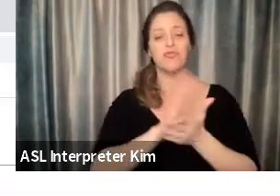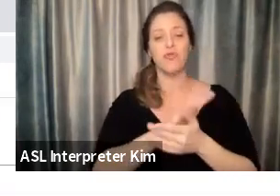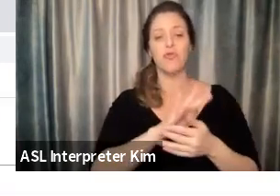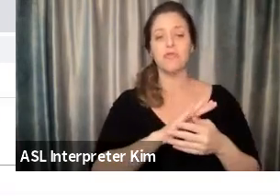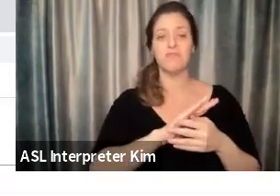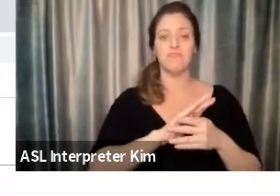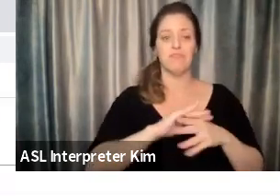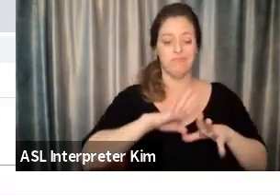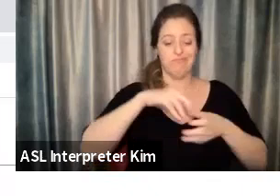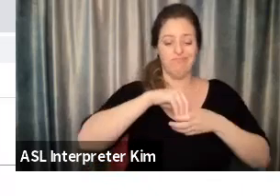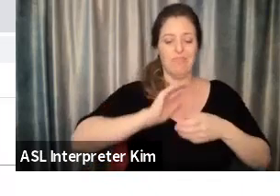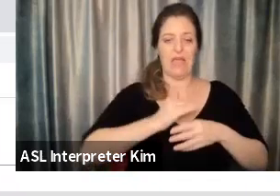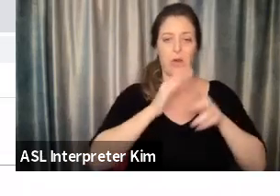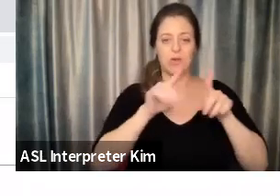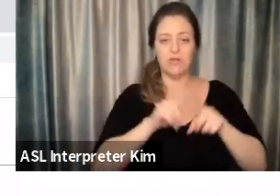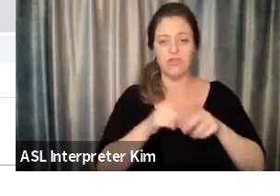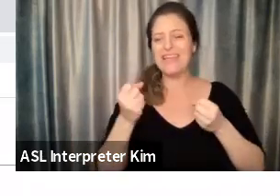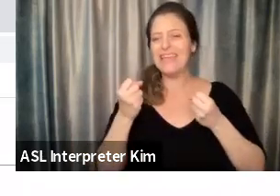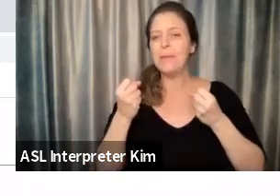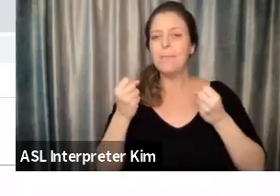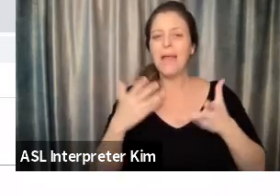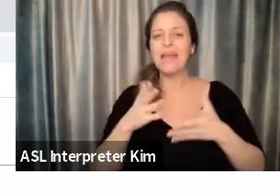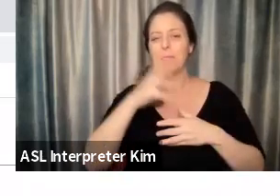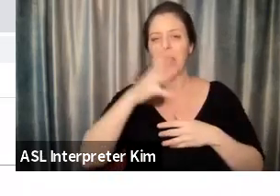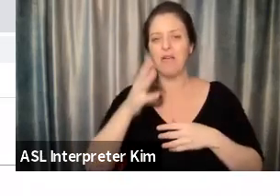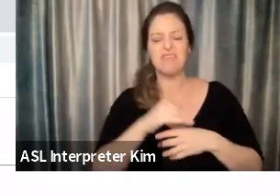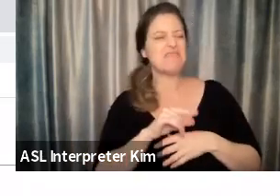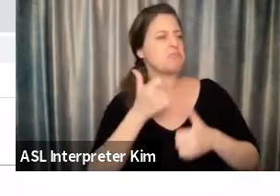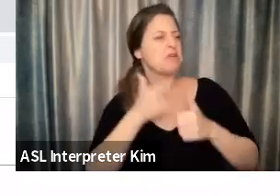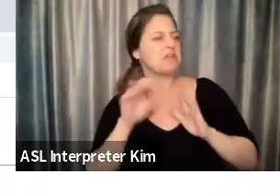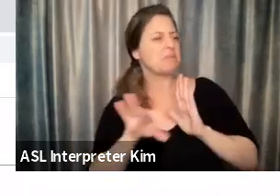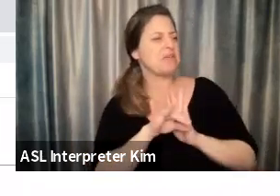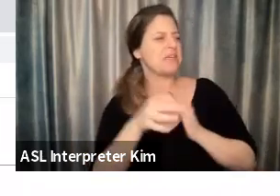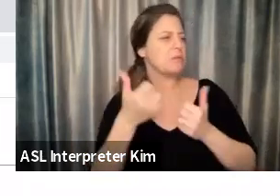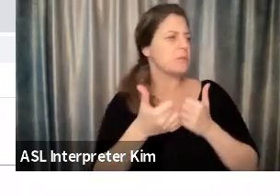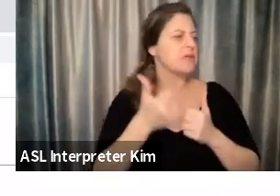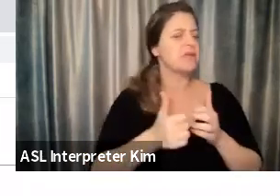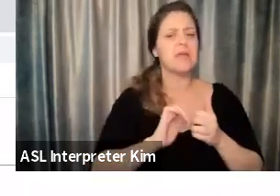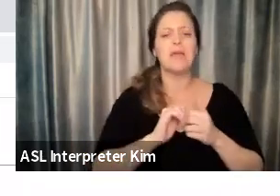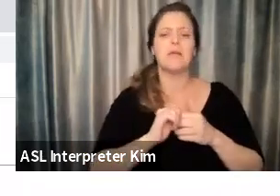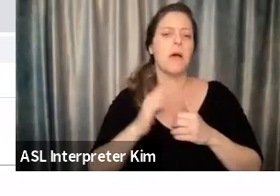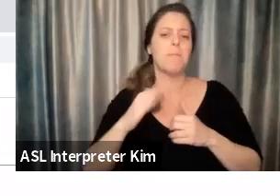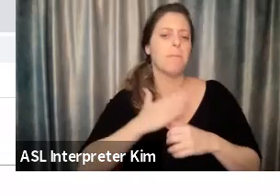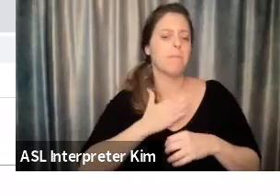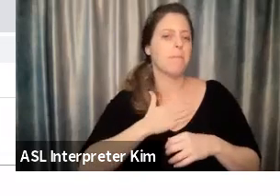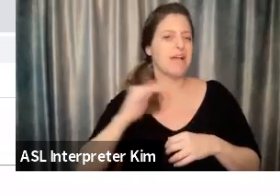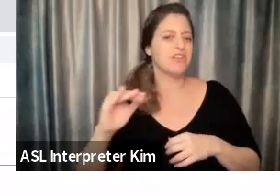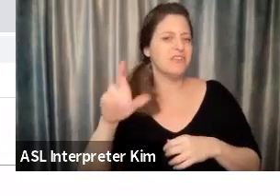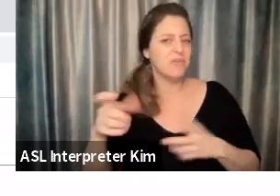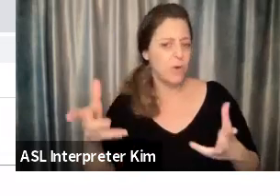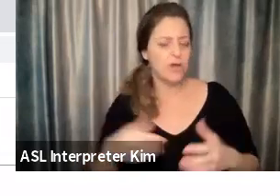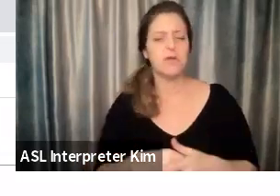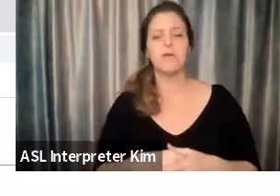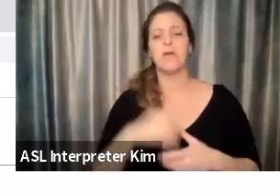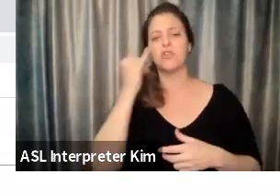Many families ask about what school should I select, or what is it that my child needs. So if I'm in the process of